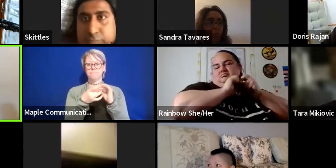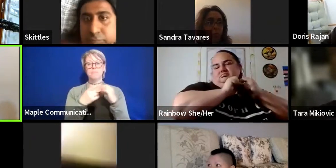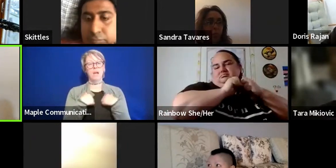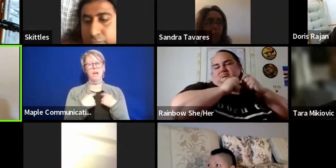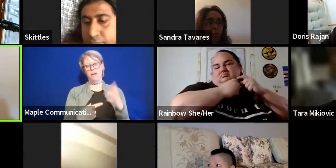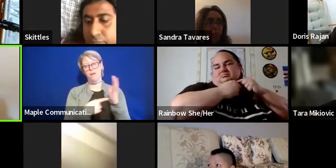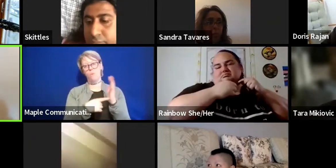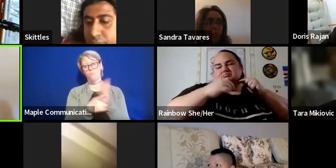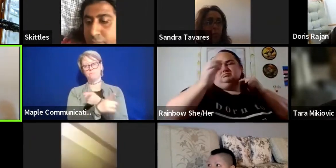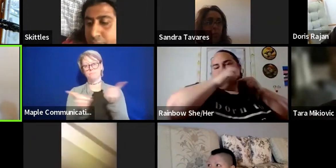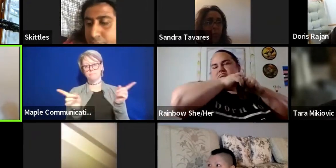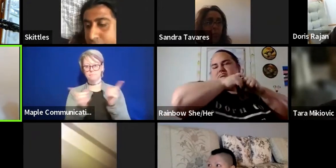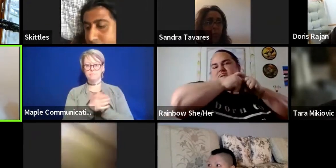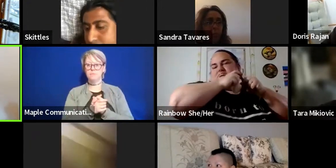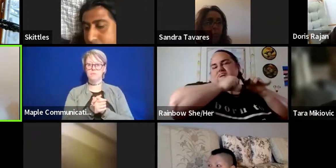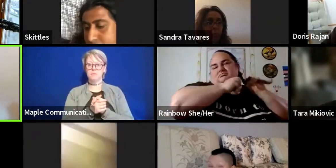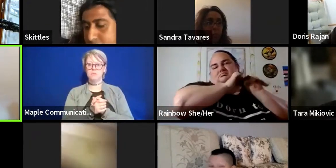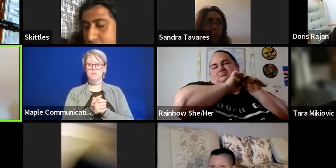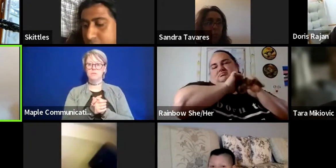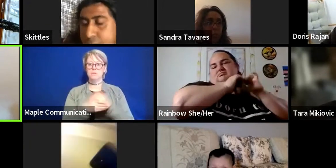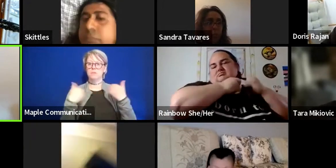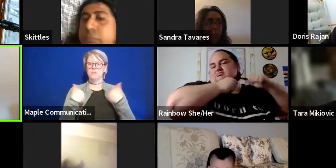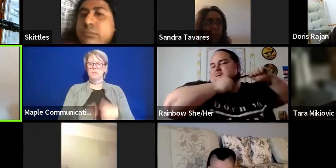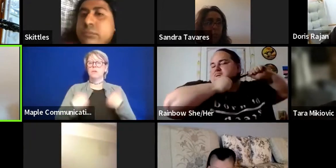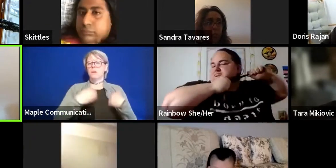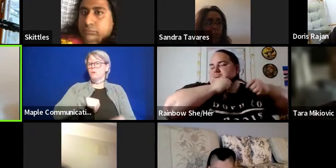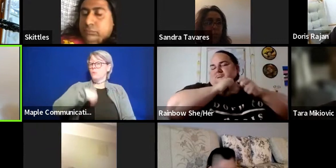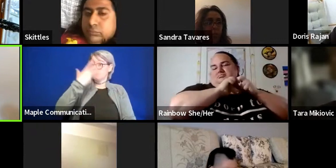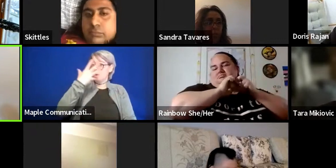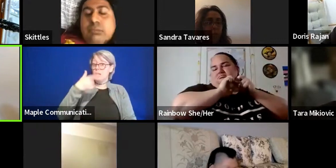I am a white queer.